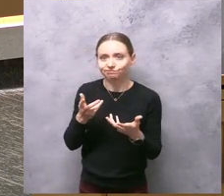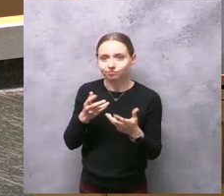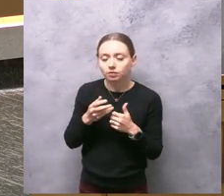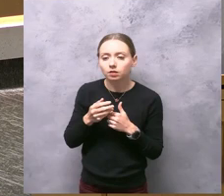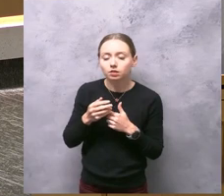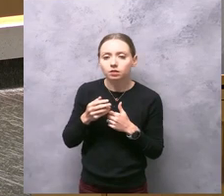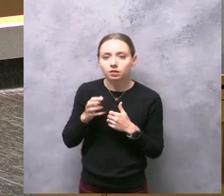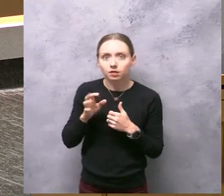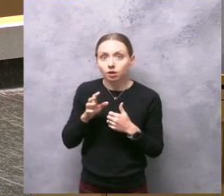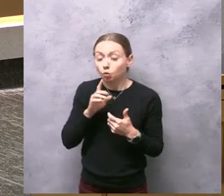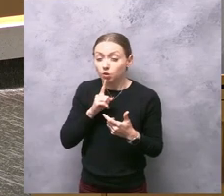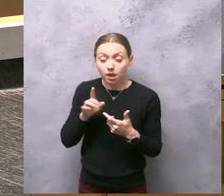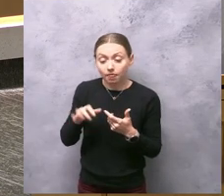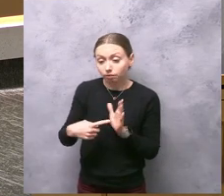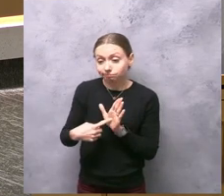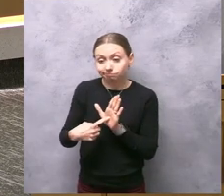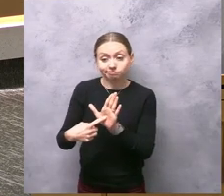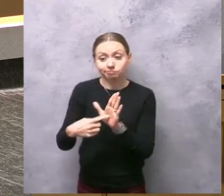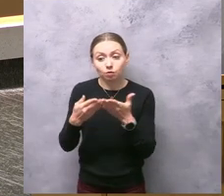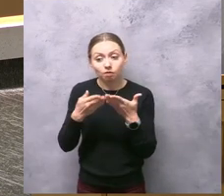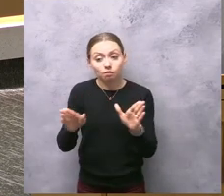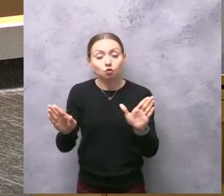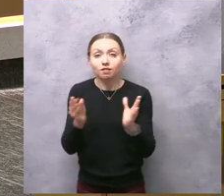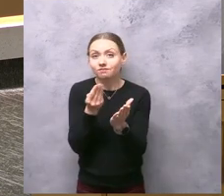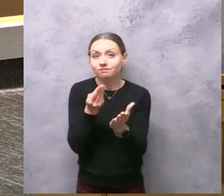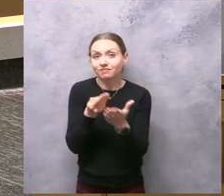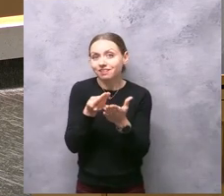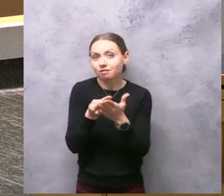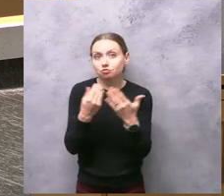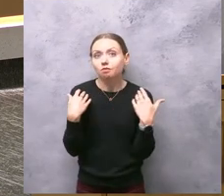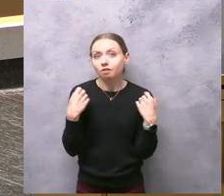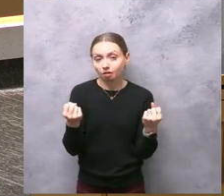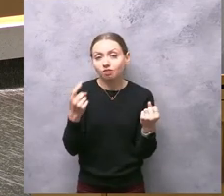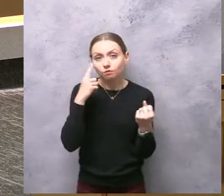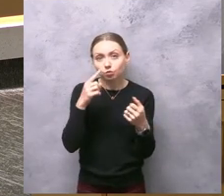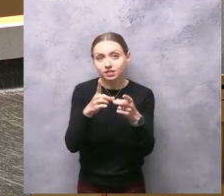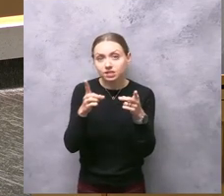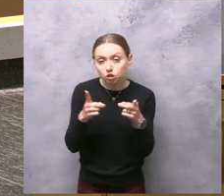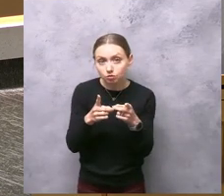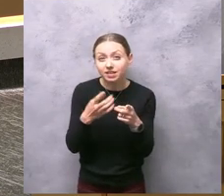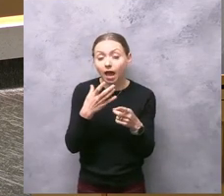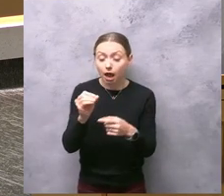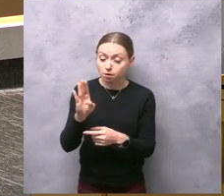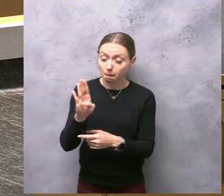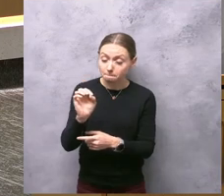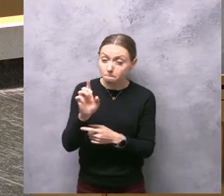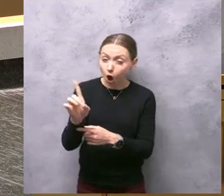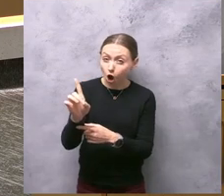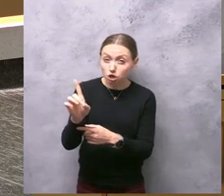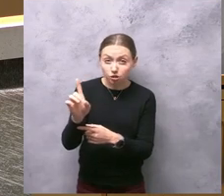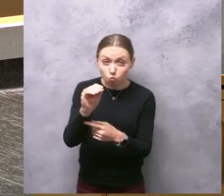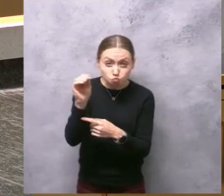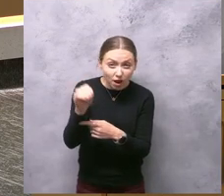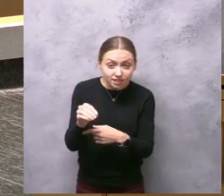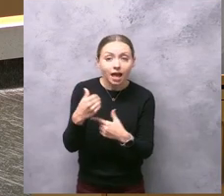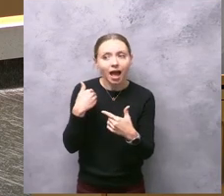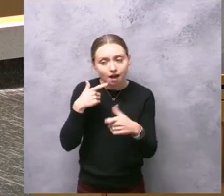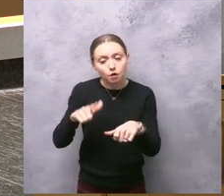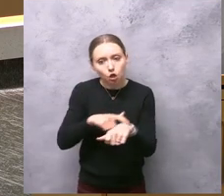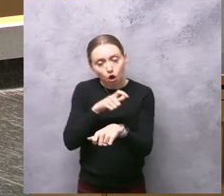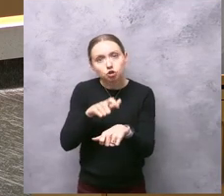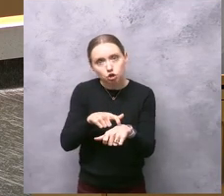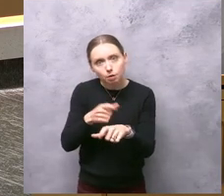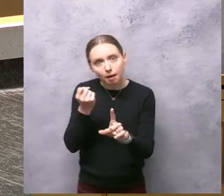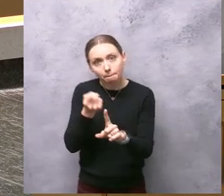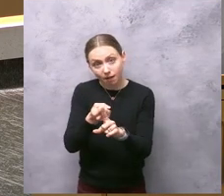attests to the overall financial health of the district and how that affects our bond rates and how bond rates have a long-term effect on how much the